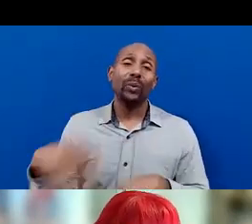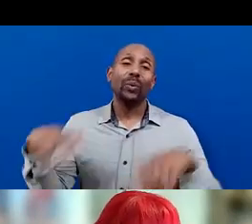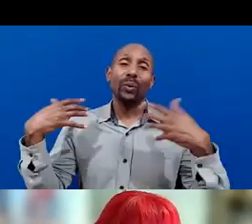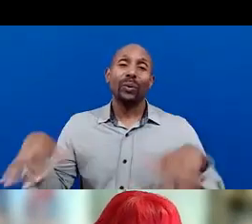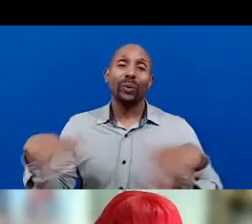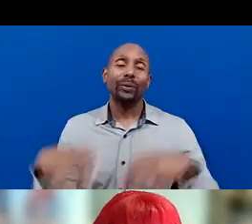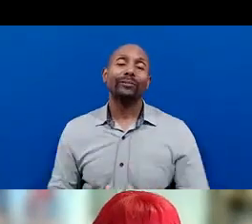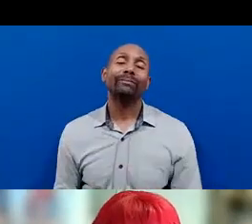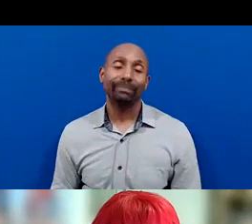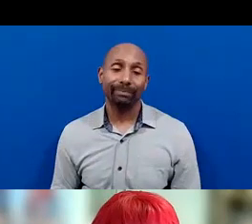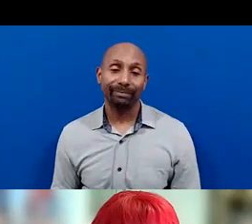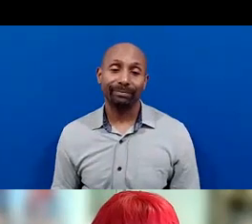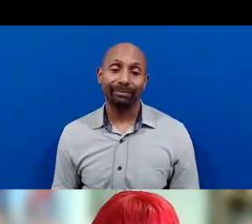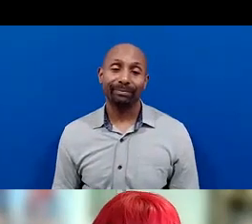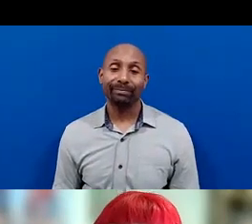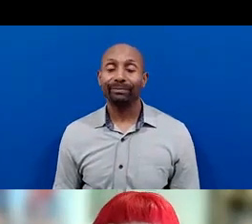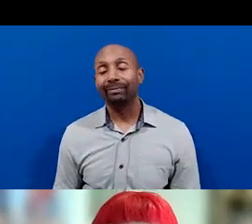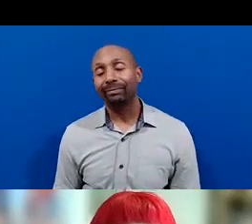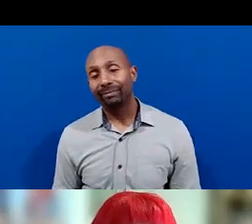our rates would